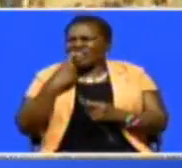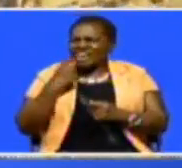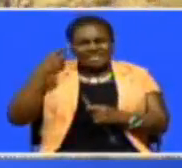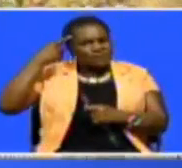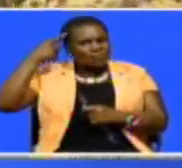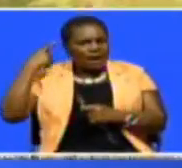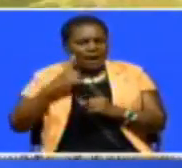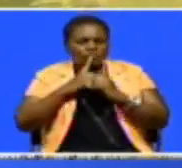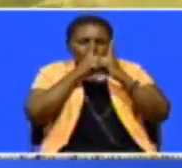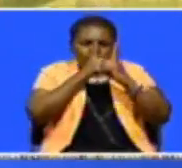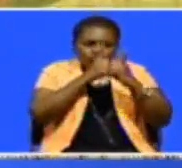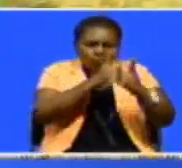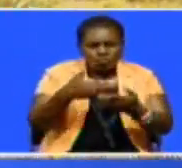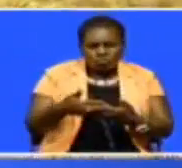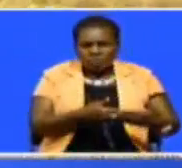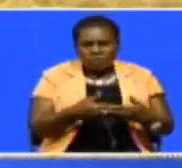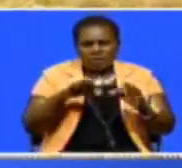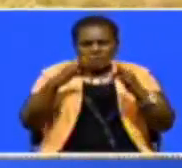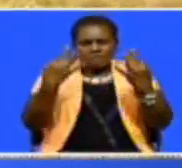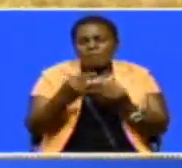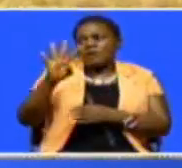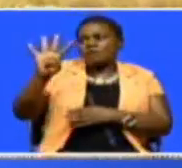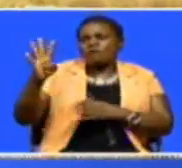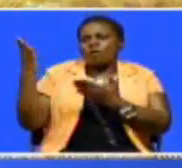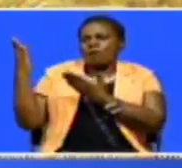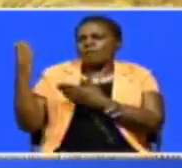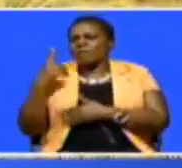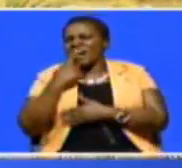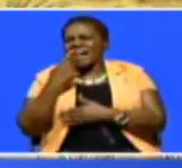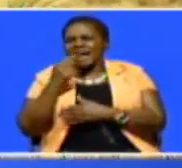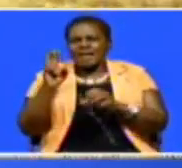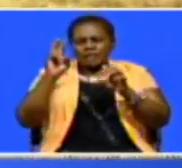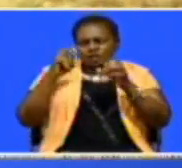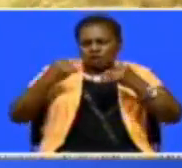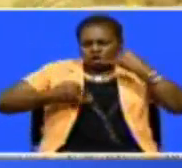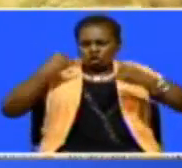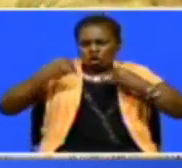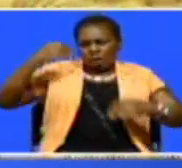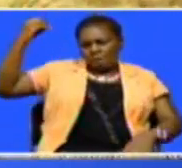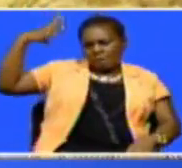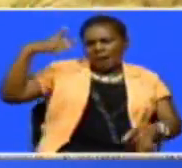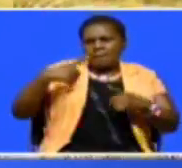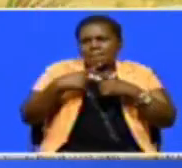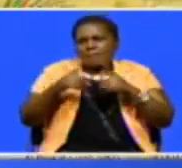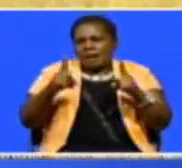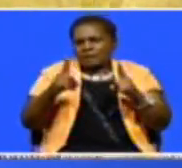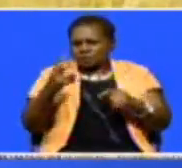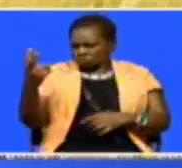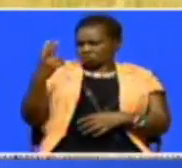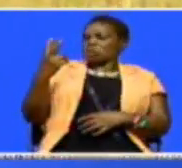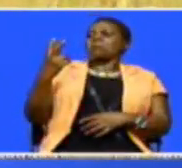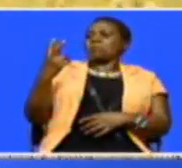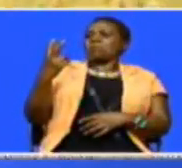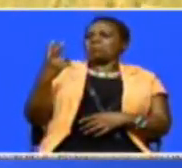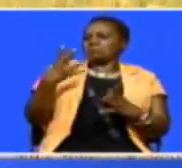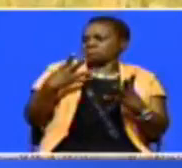rhino calves. We find this family of four white rhinos enjoying the mid-morning sun, although they immediately notice that we are